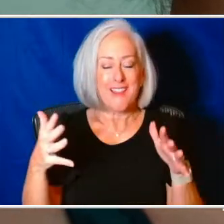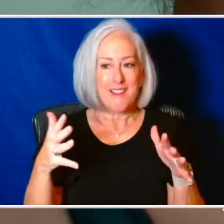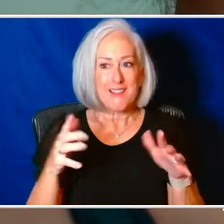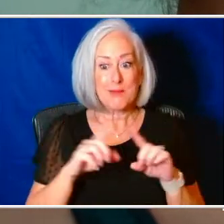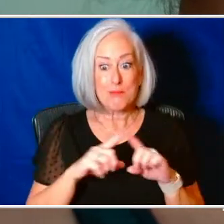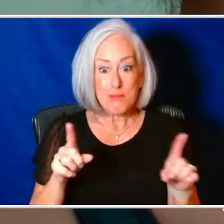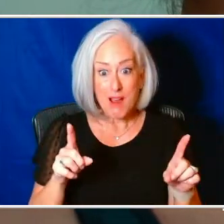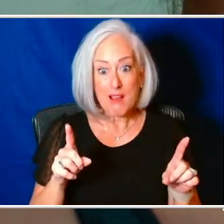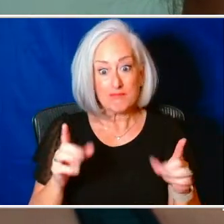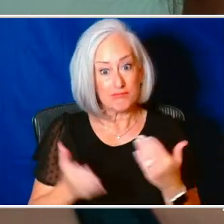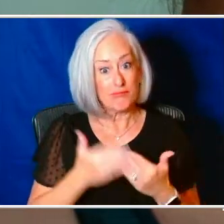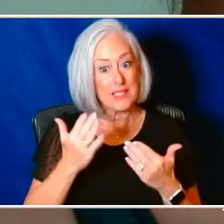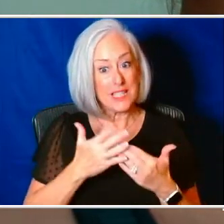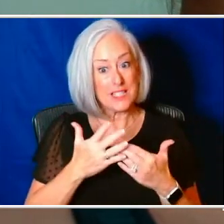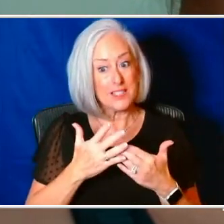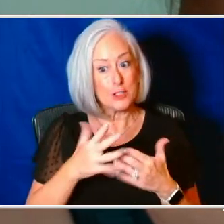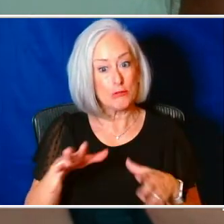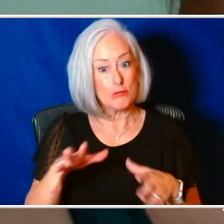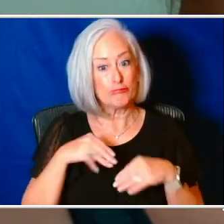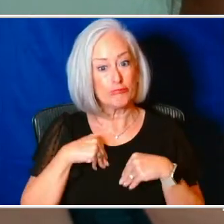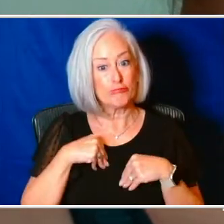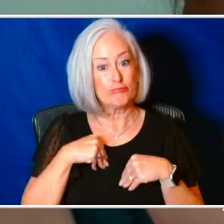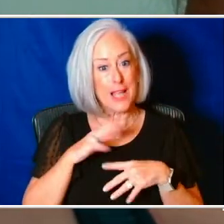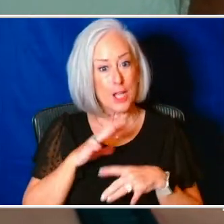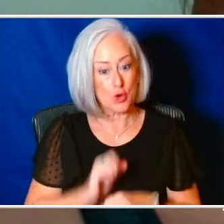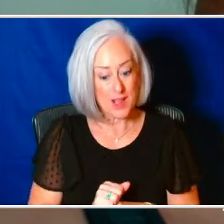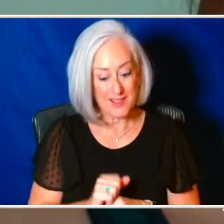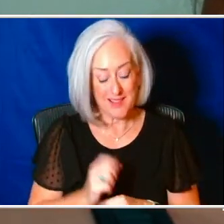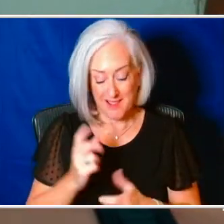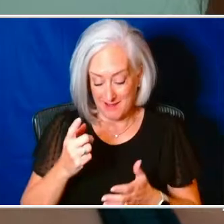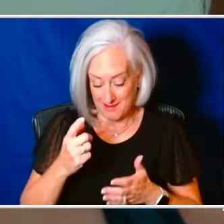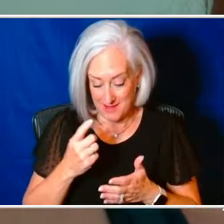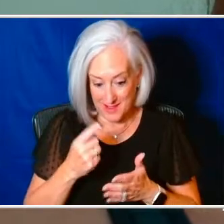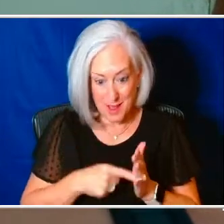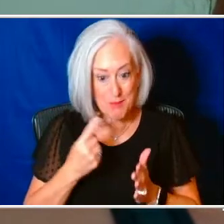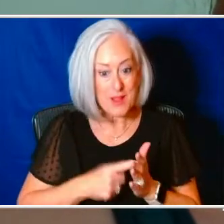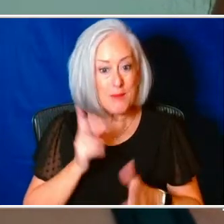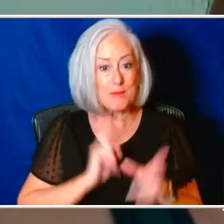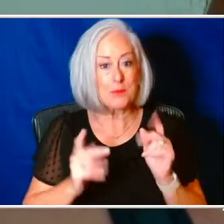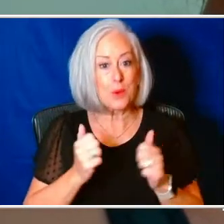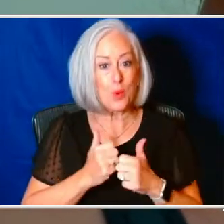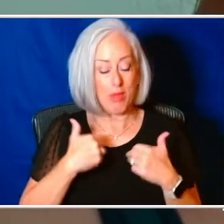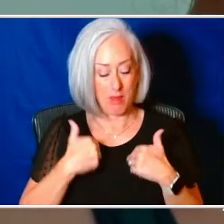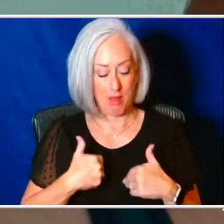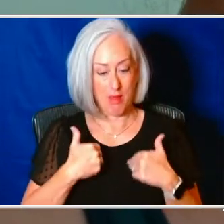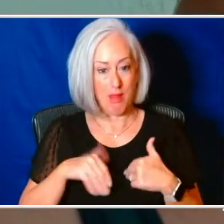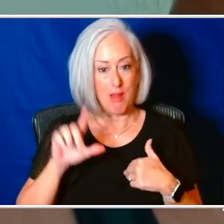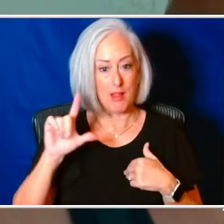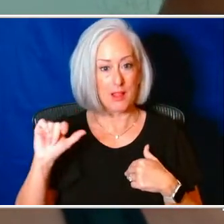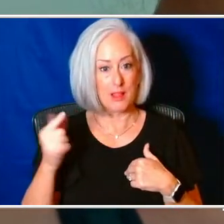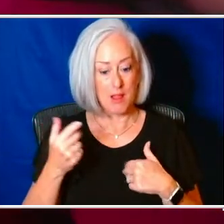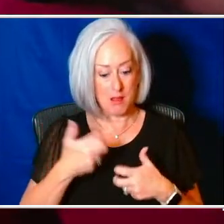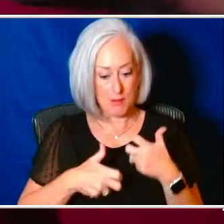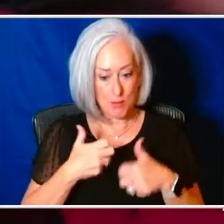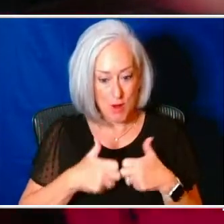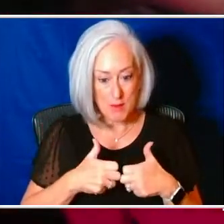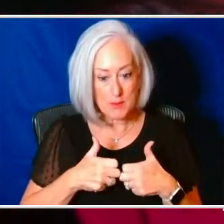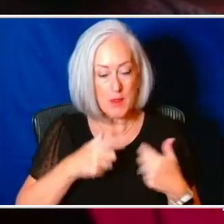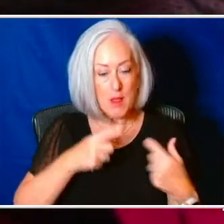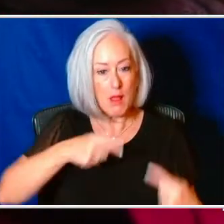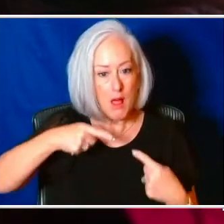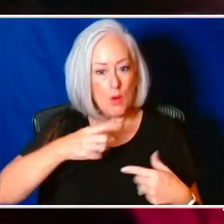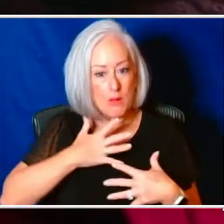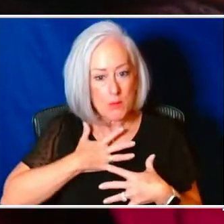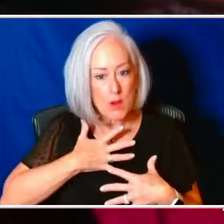lung problems have trouble just taking regular breaths. Today we're going to talk about a long-term study of people in their 20s